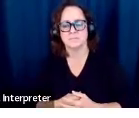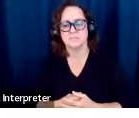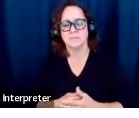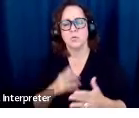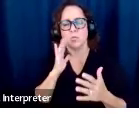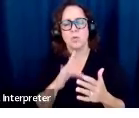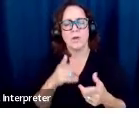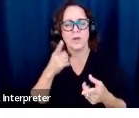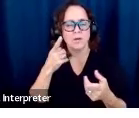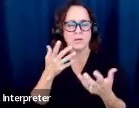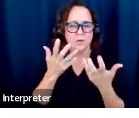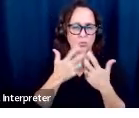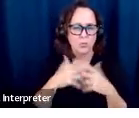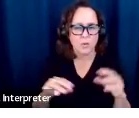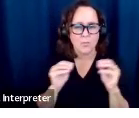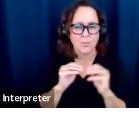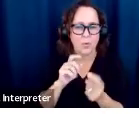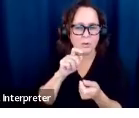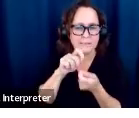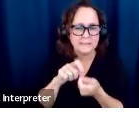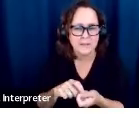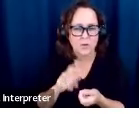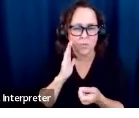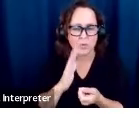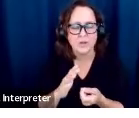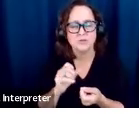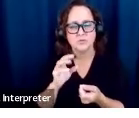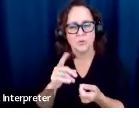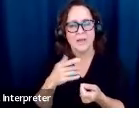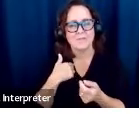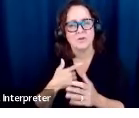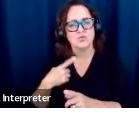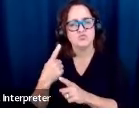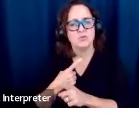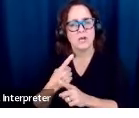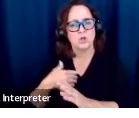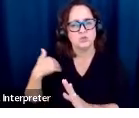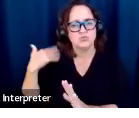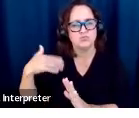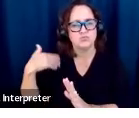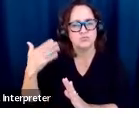details on that so that people have, you know, regular